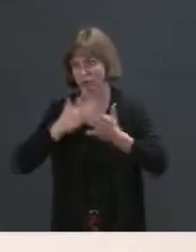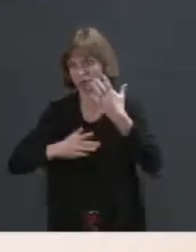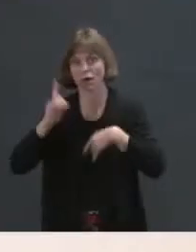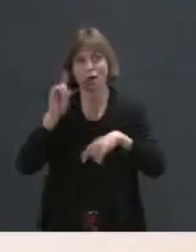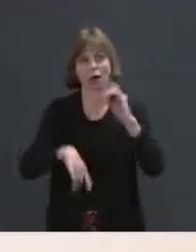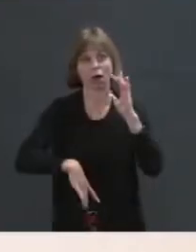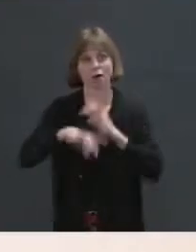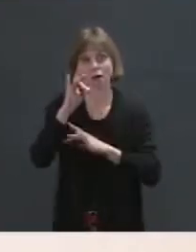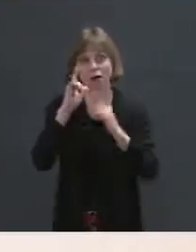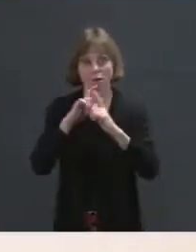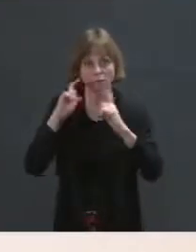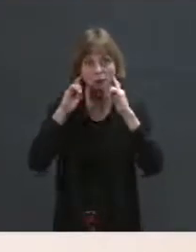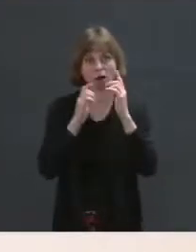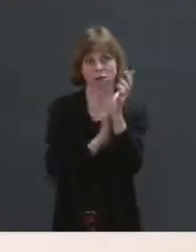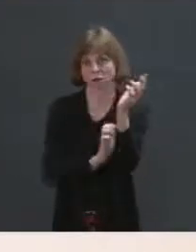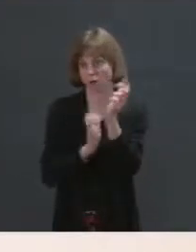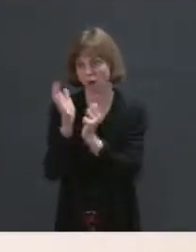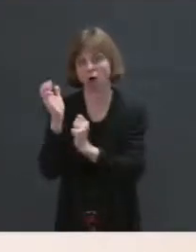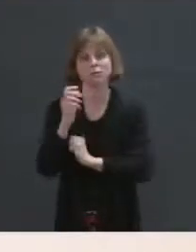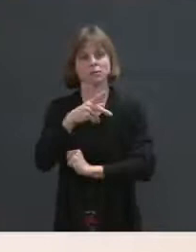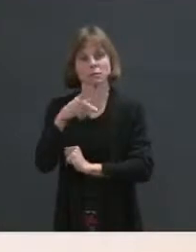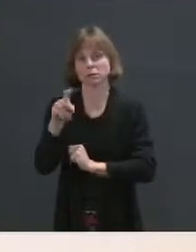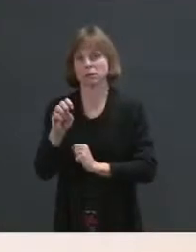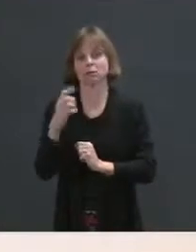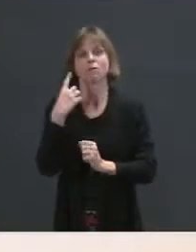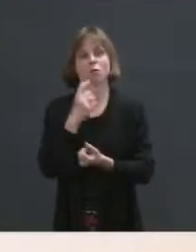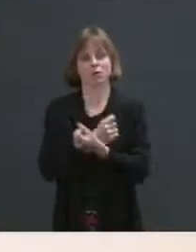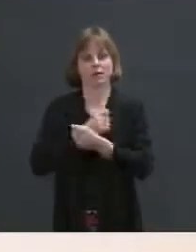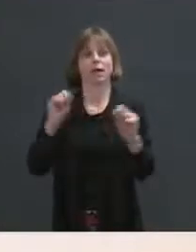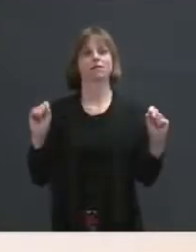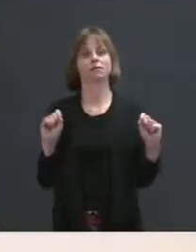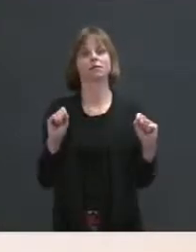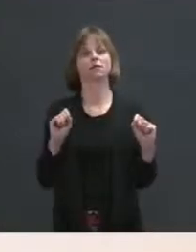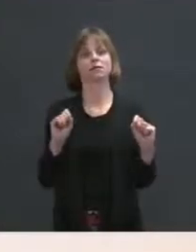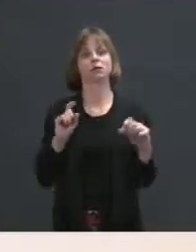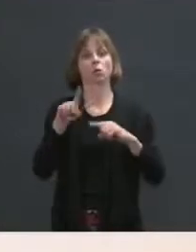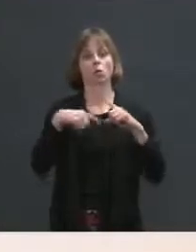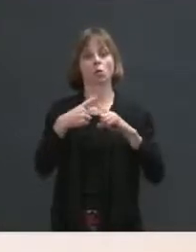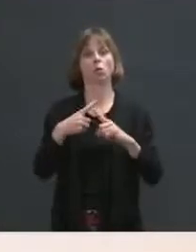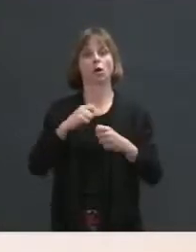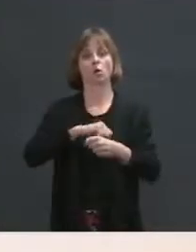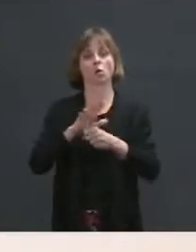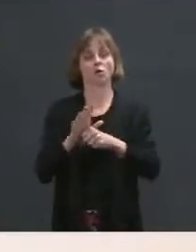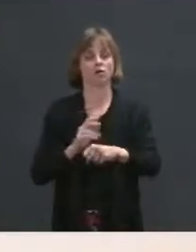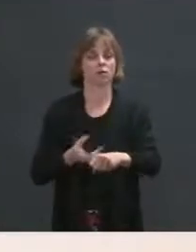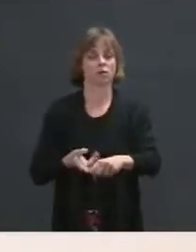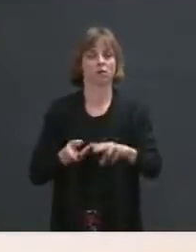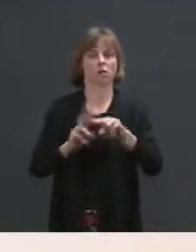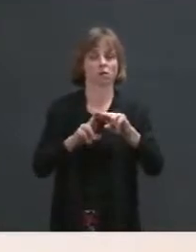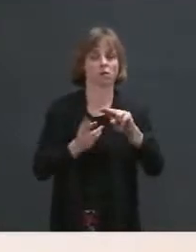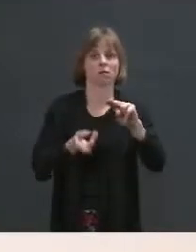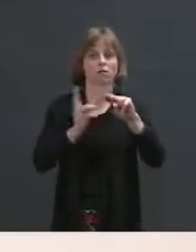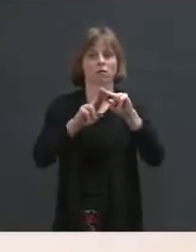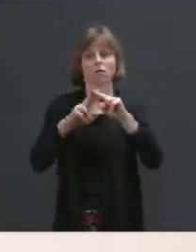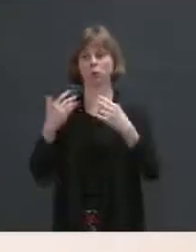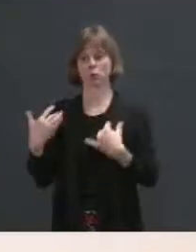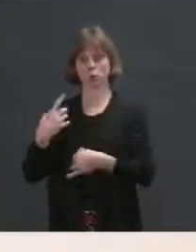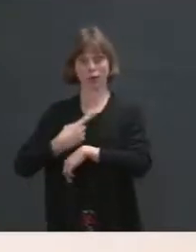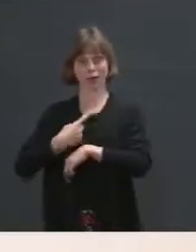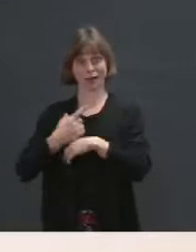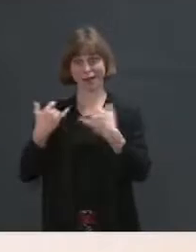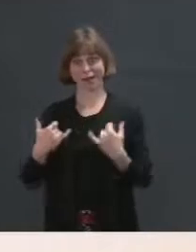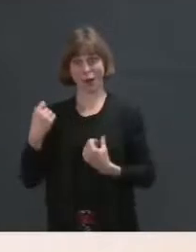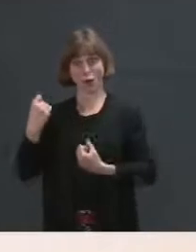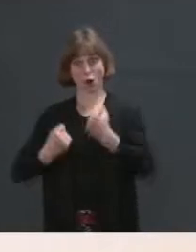that they needed to keep themselves safe as they treated COVID-19 patients. Today, automakers across the country are having to take